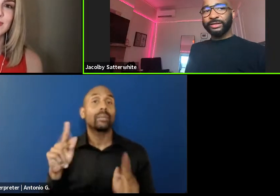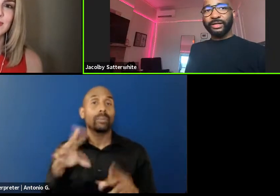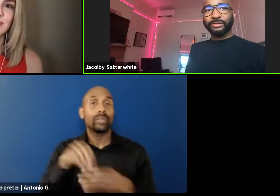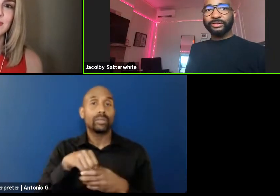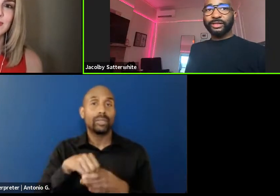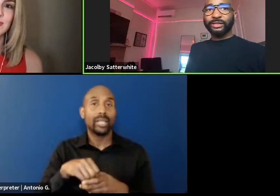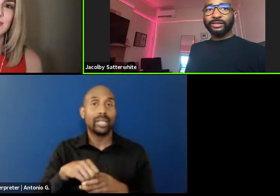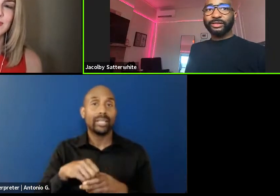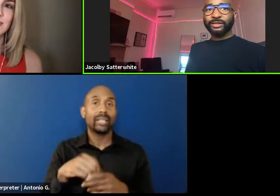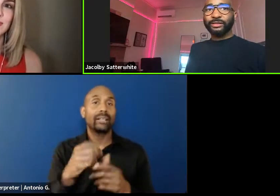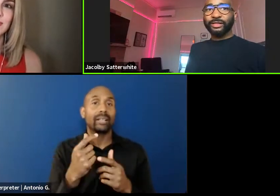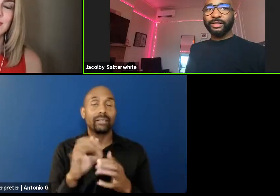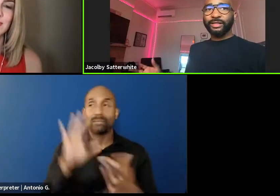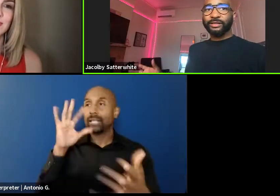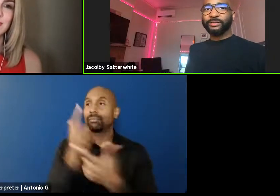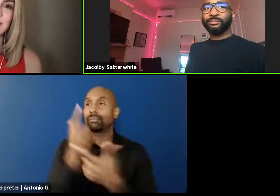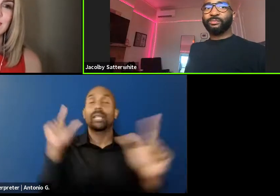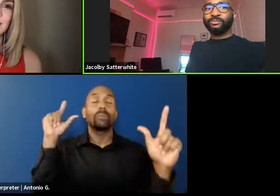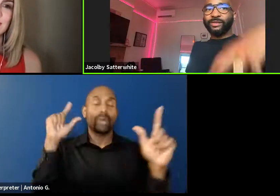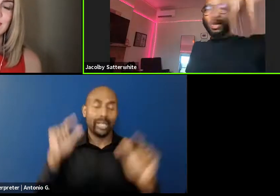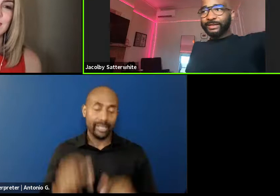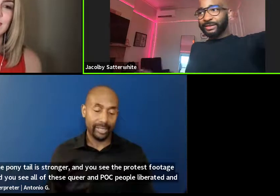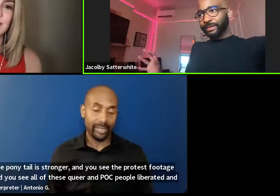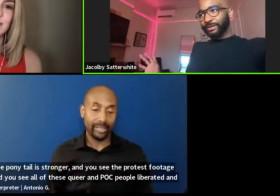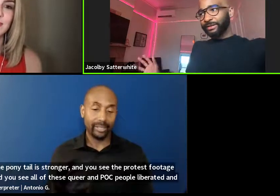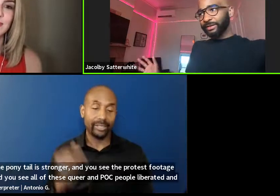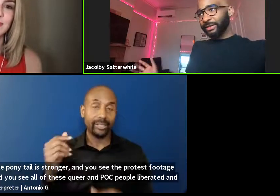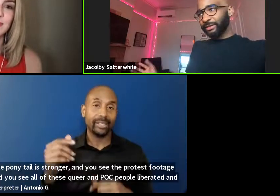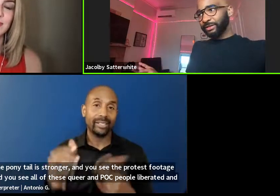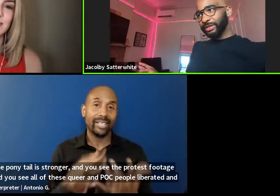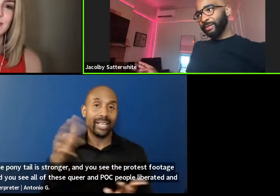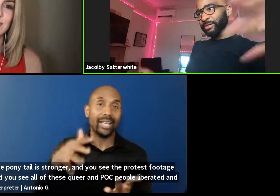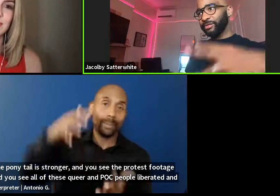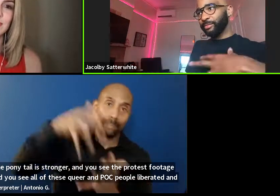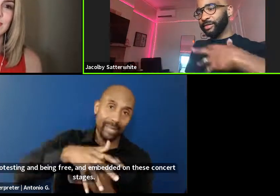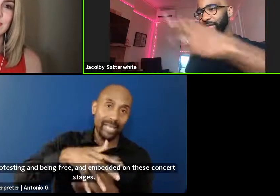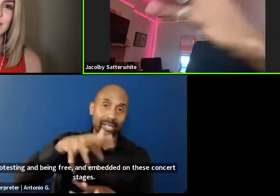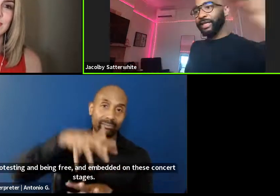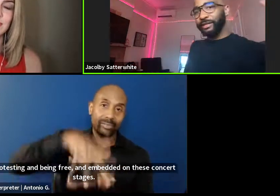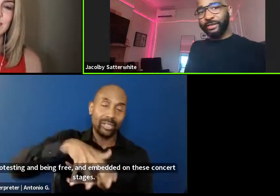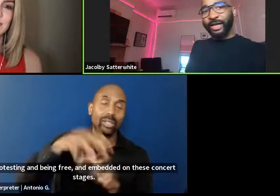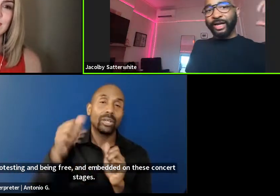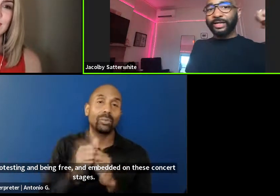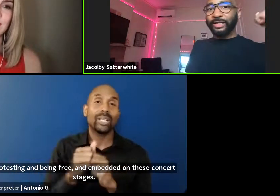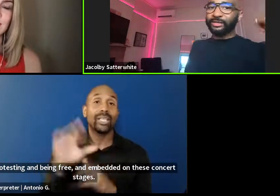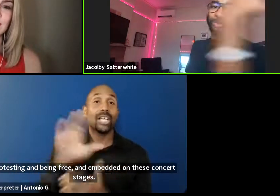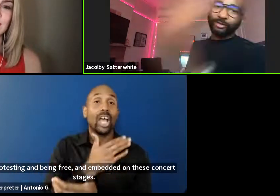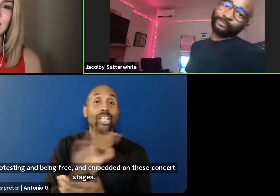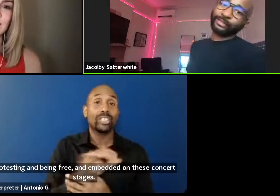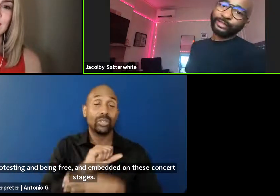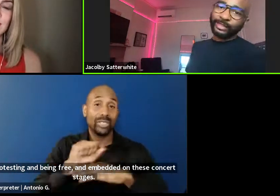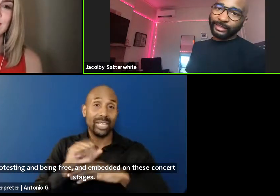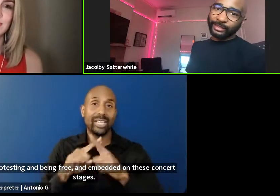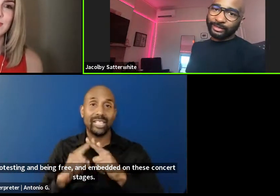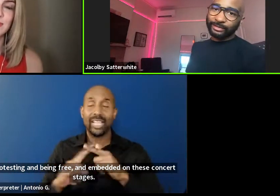embedded on these concert stages. And then it rises out to this huge tableau for Breonna Taylor, and that's the big reveal at the end, because